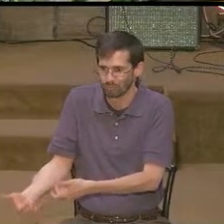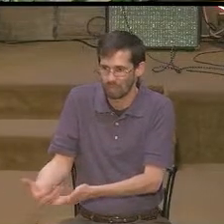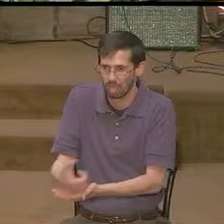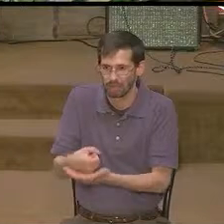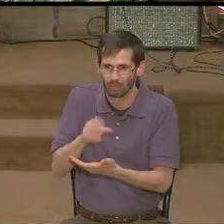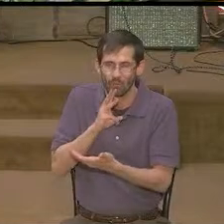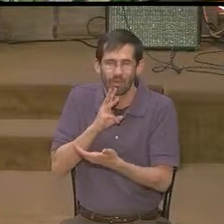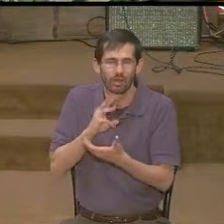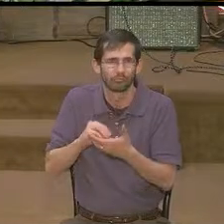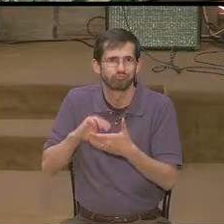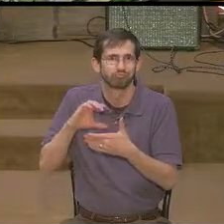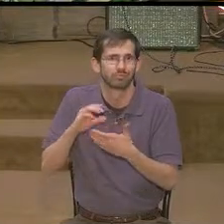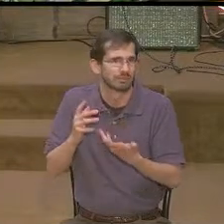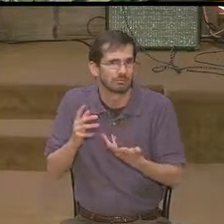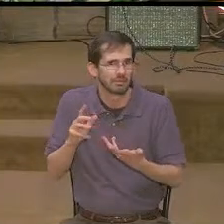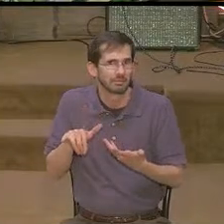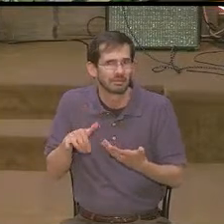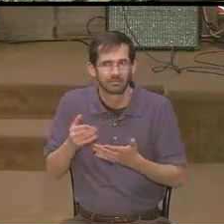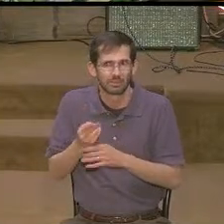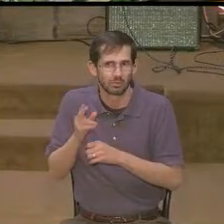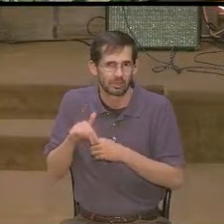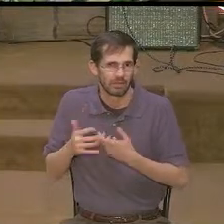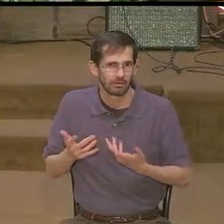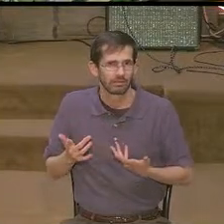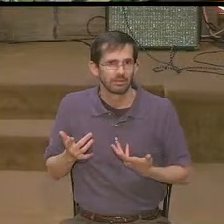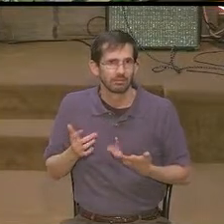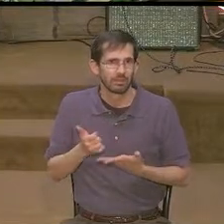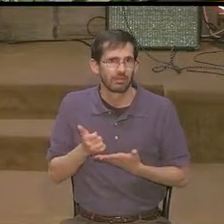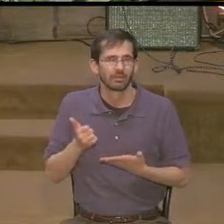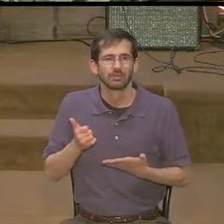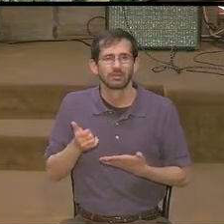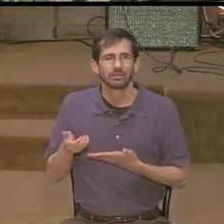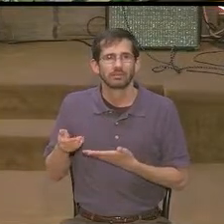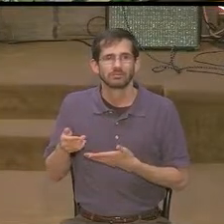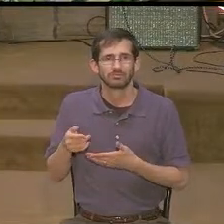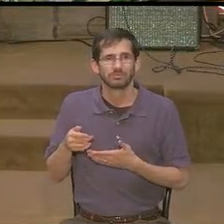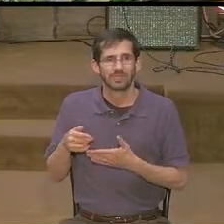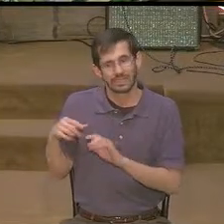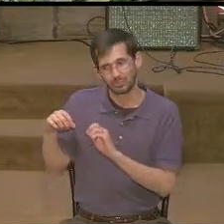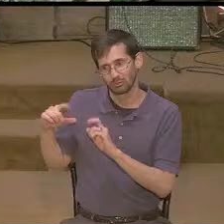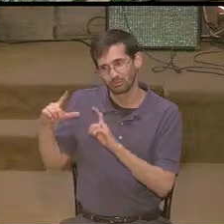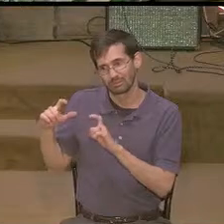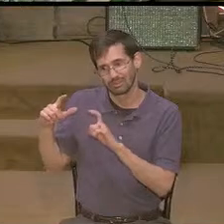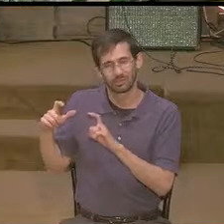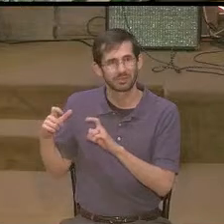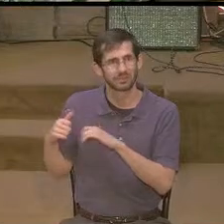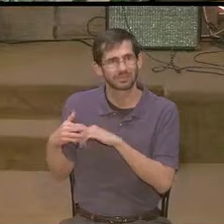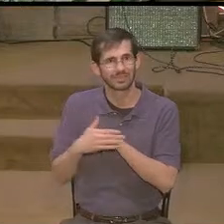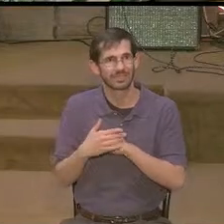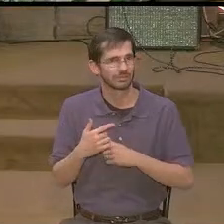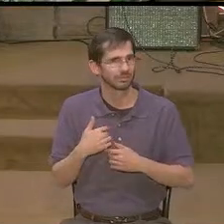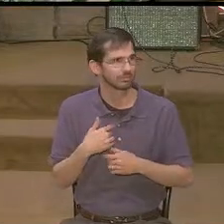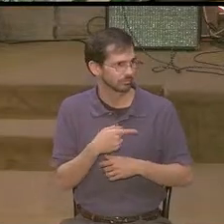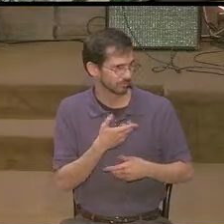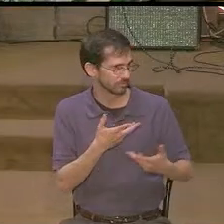Amen. And he bought it back in a Deer. And he said, he sent me a picture of it. And he said, would you like it? He said,